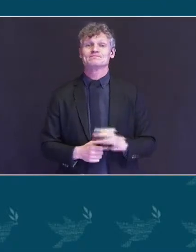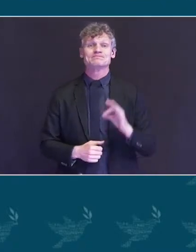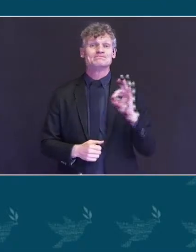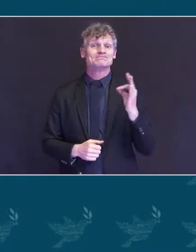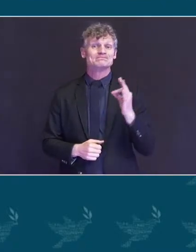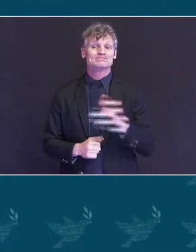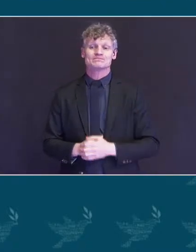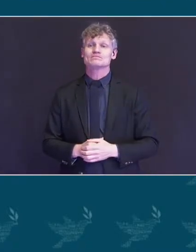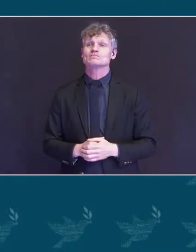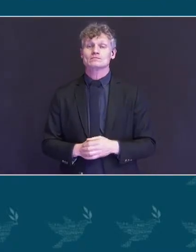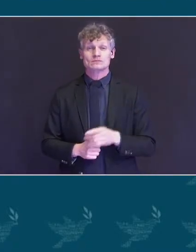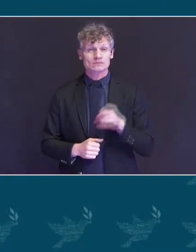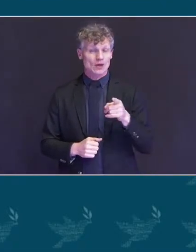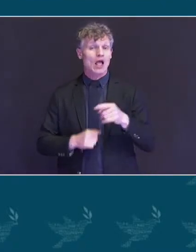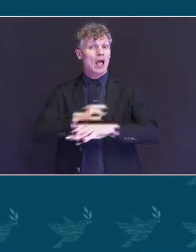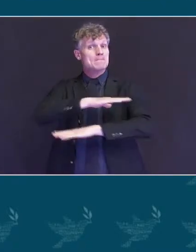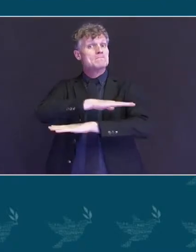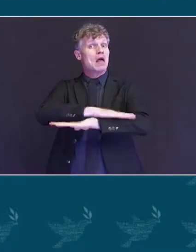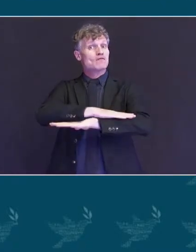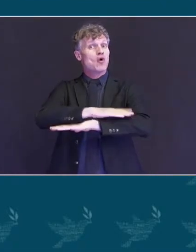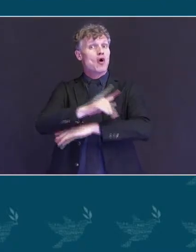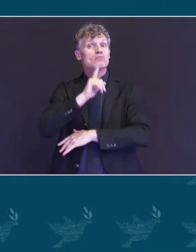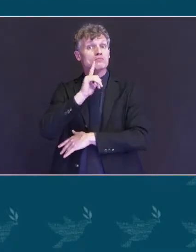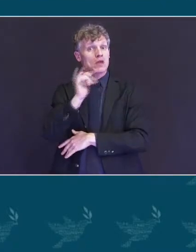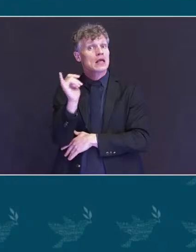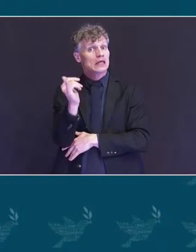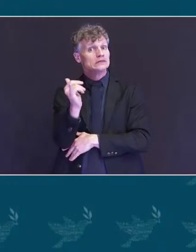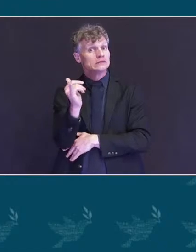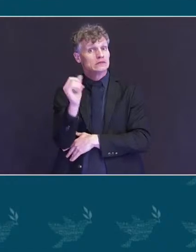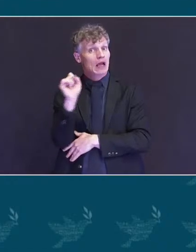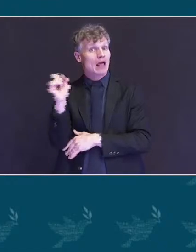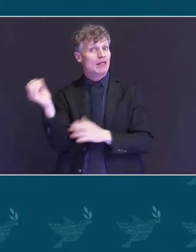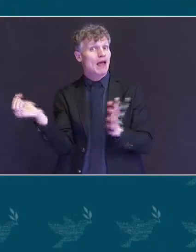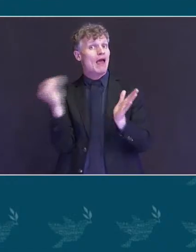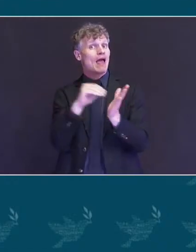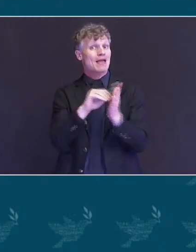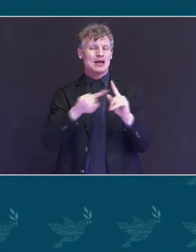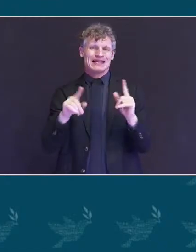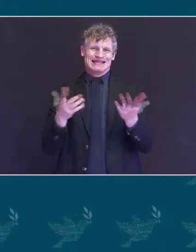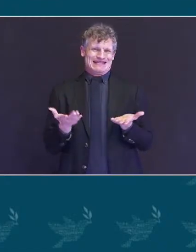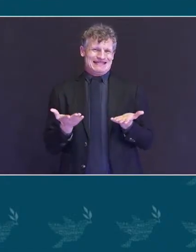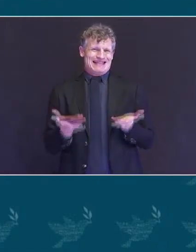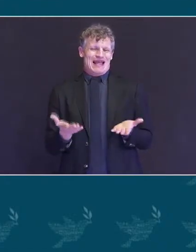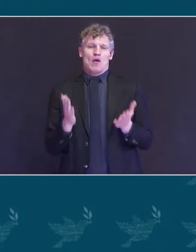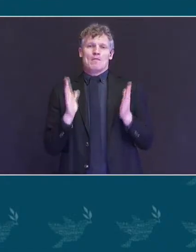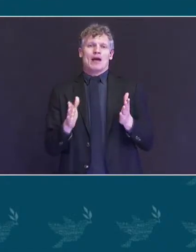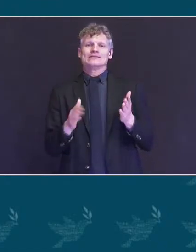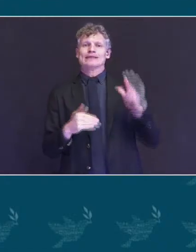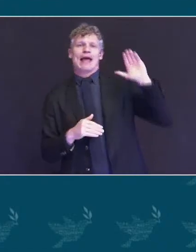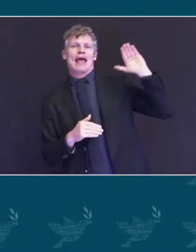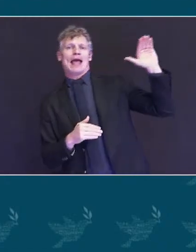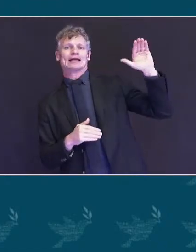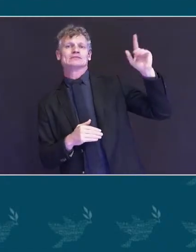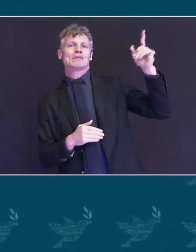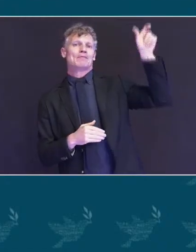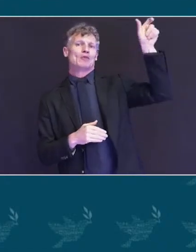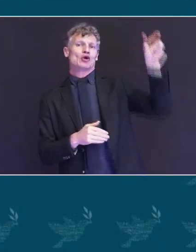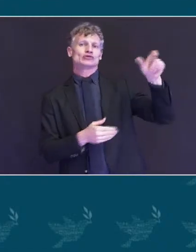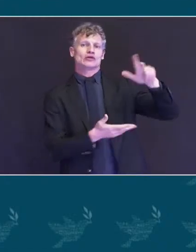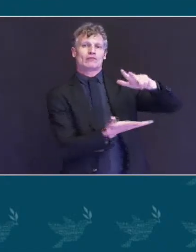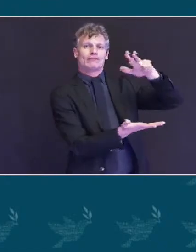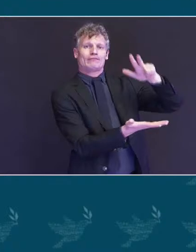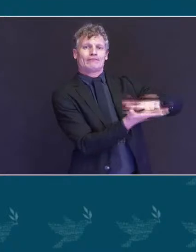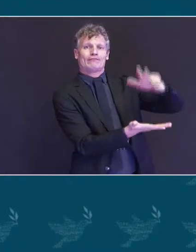platform, I would say yes, but the way it is now is that someone needs to approve, because we need to also make sure that the content is